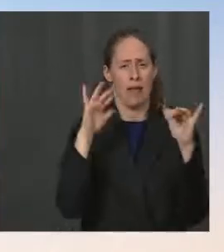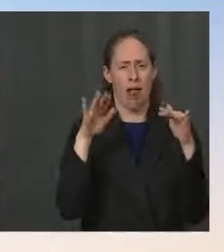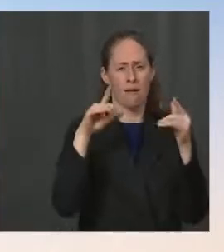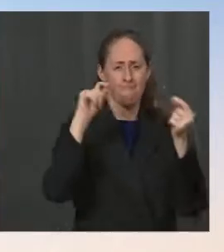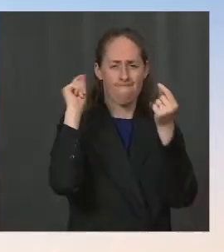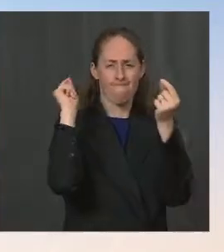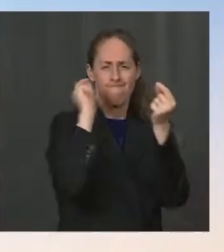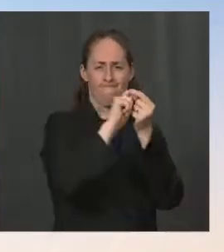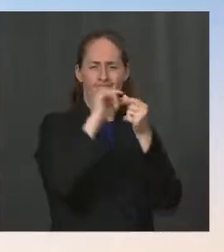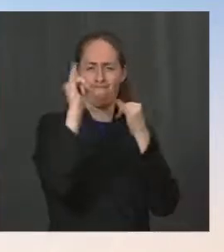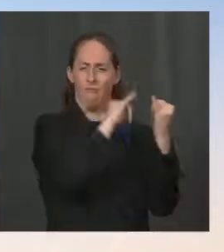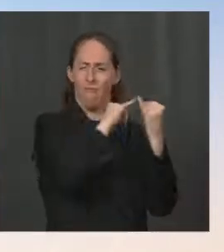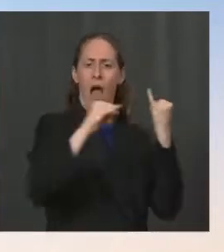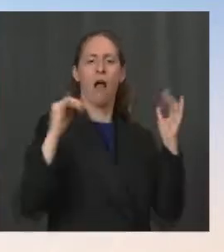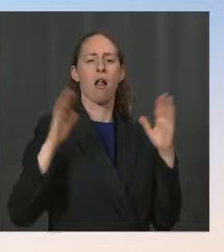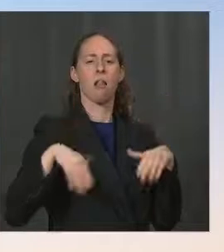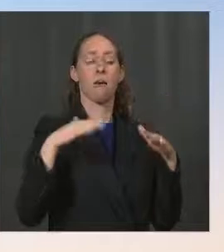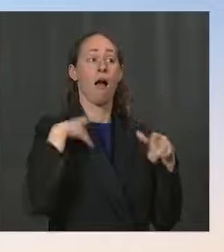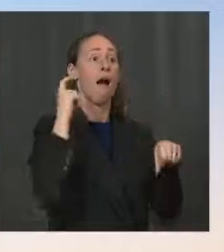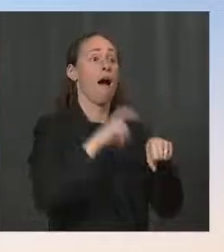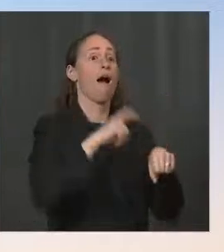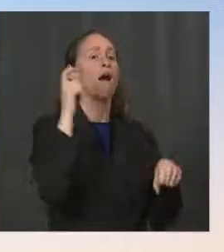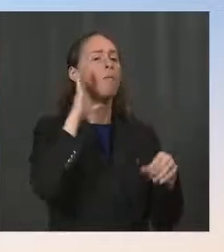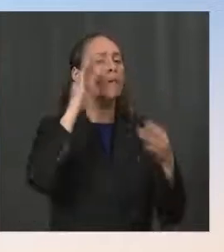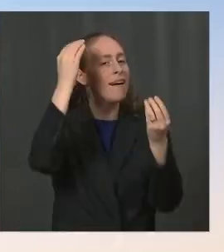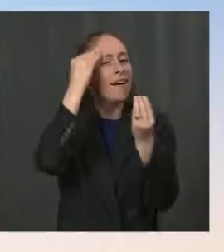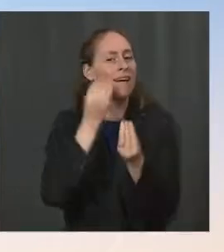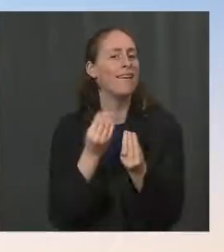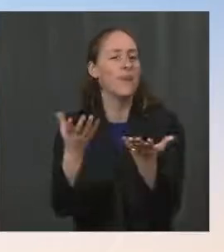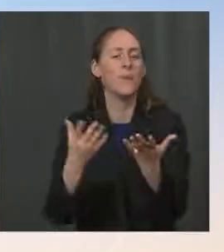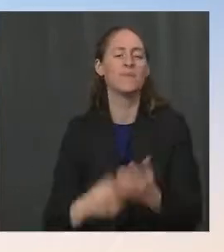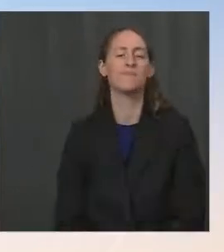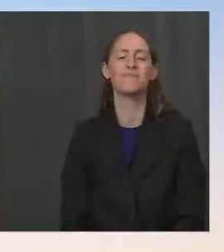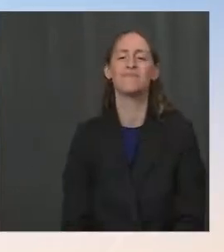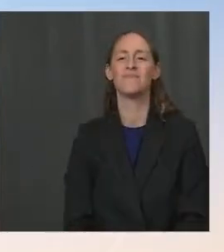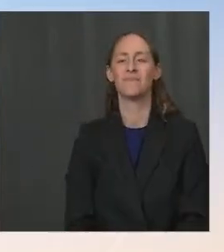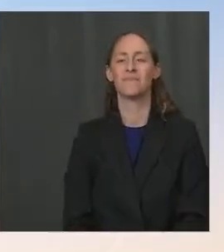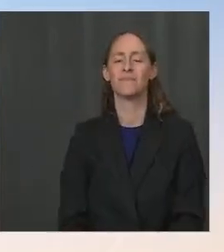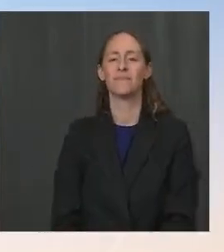with all of you. Also wanted to note that today